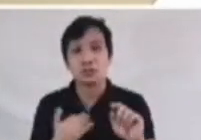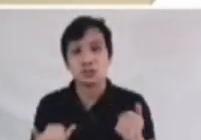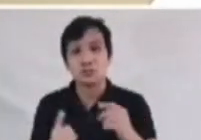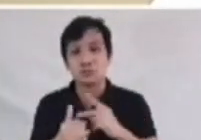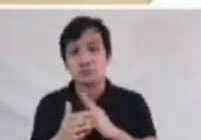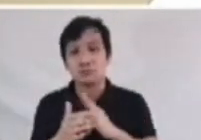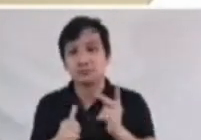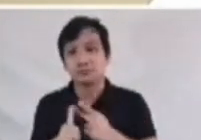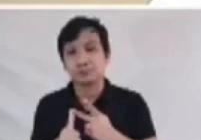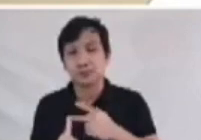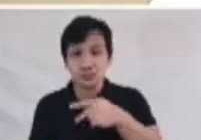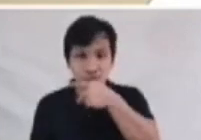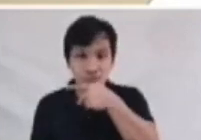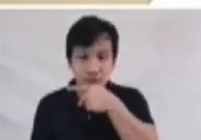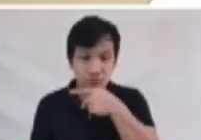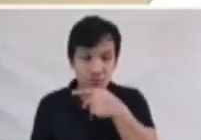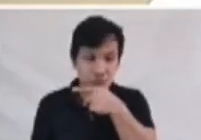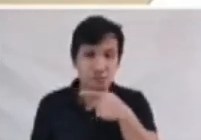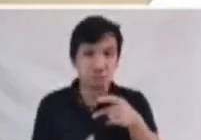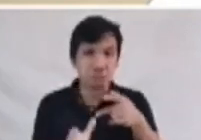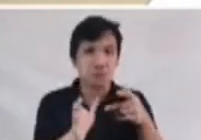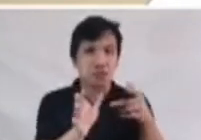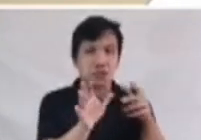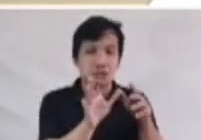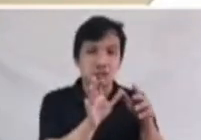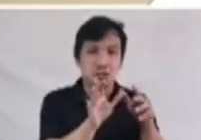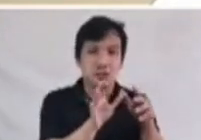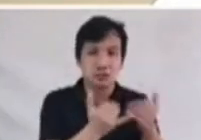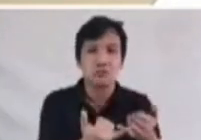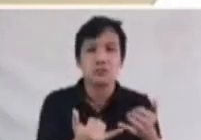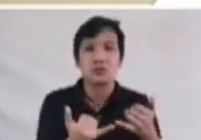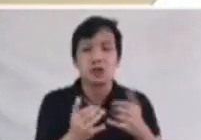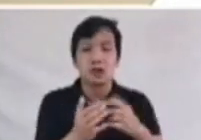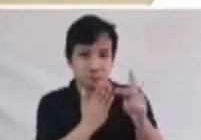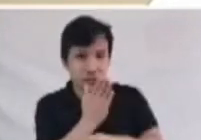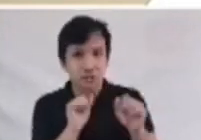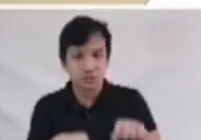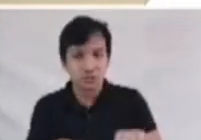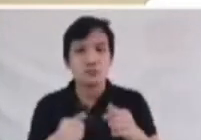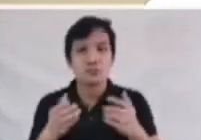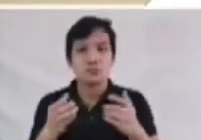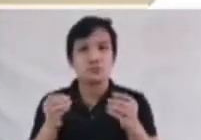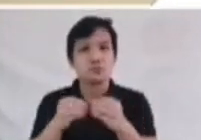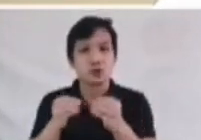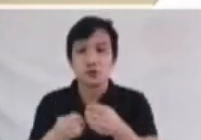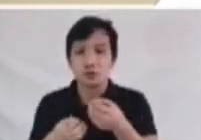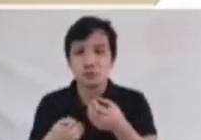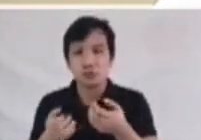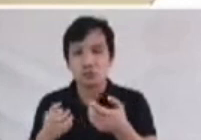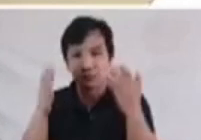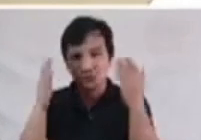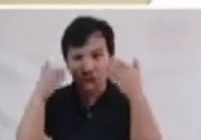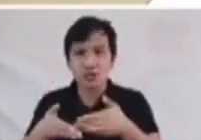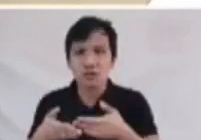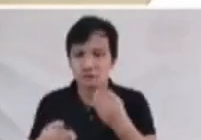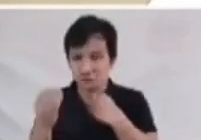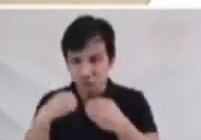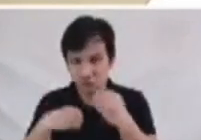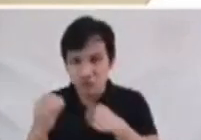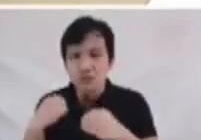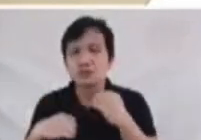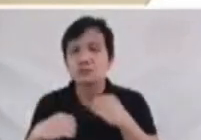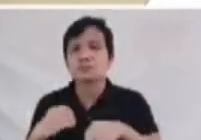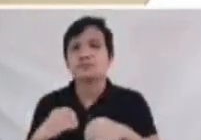private at public infrastructure projects sa mga ECQ na ito, ay yung mga construction workers po na accredited ng